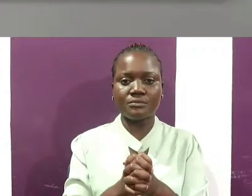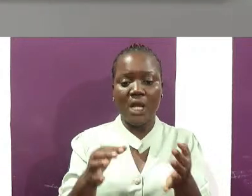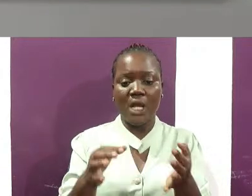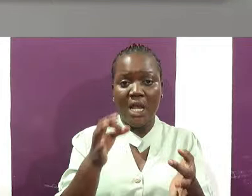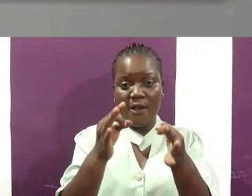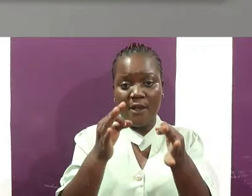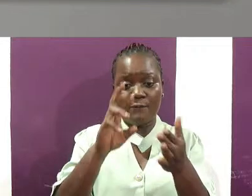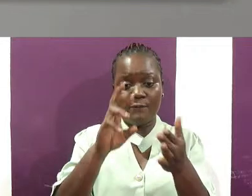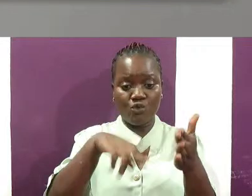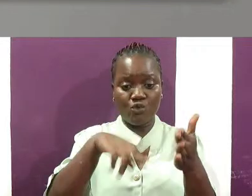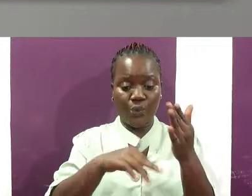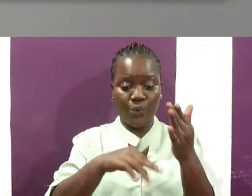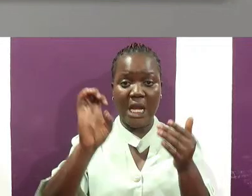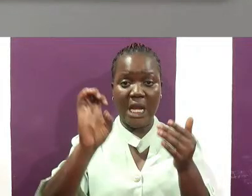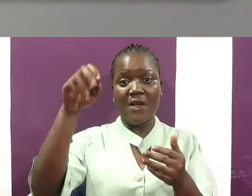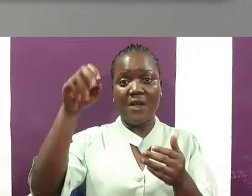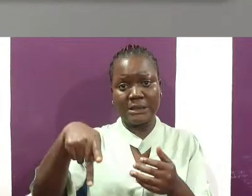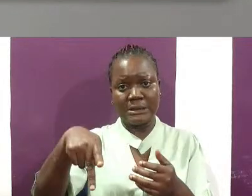mumanoa, afi wo beka